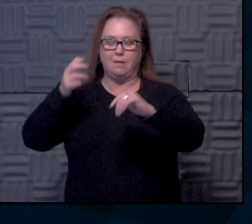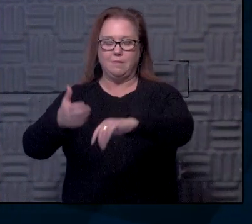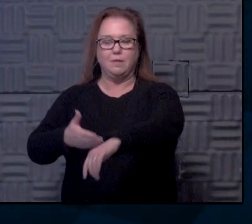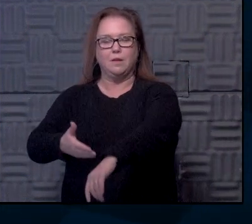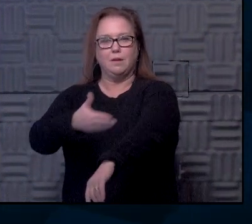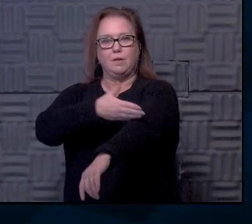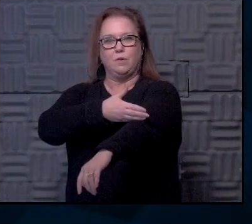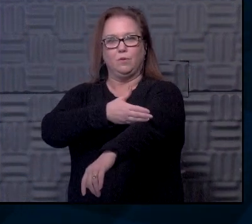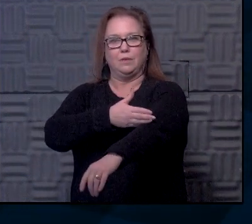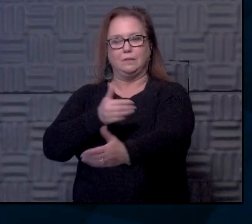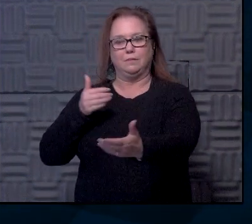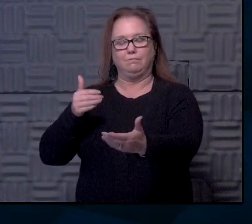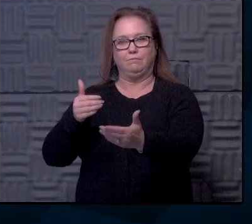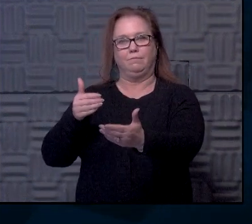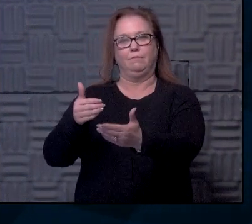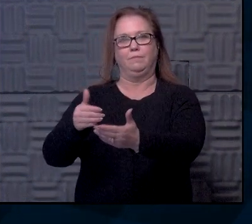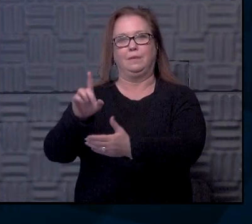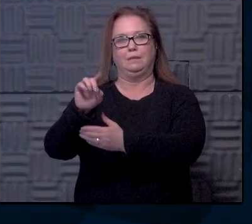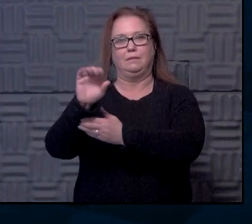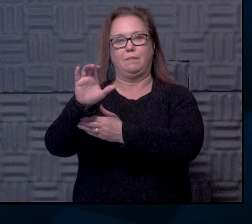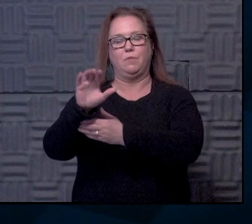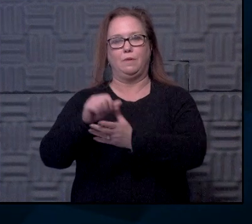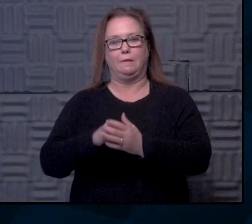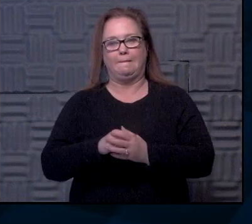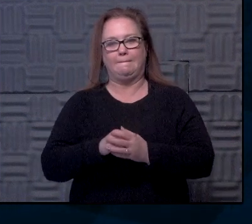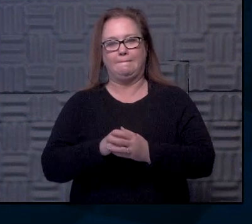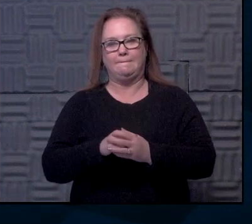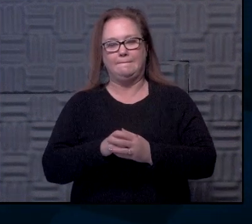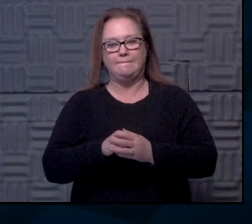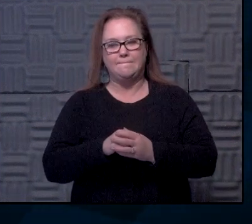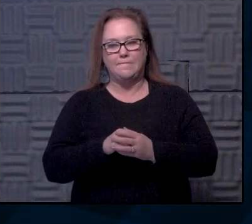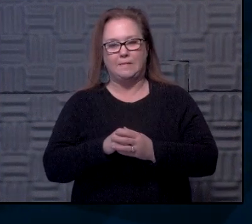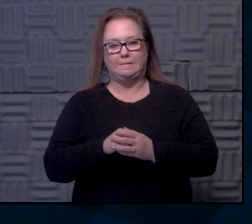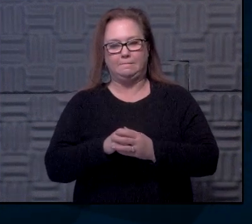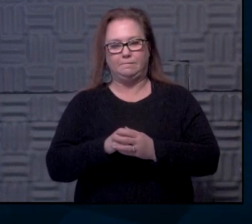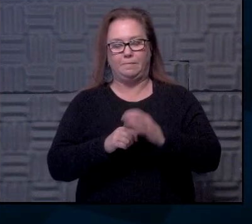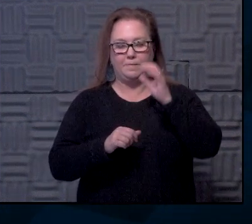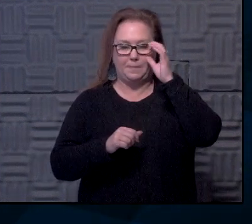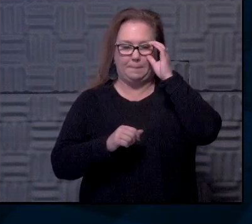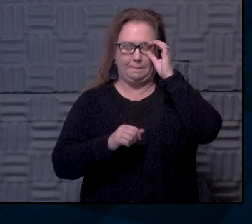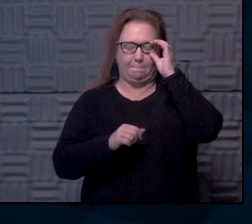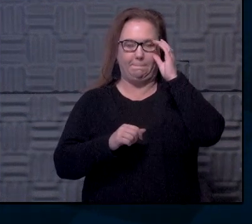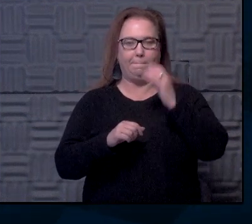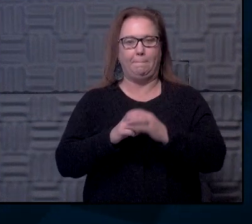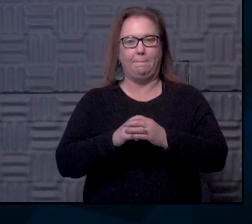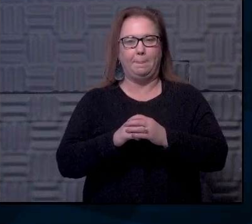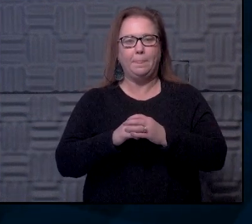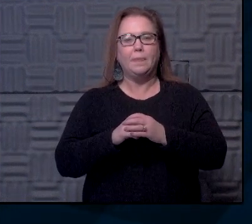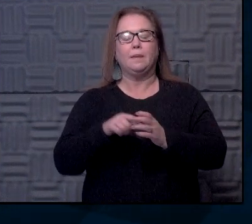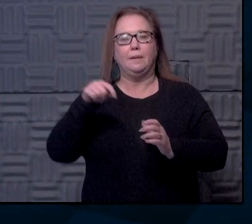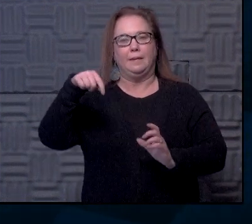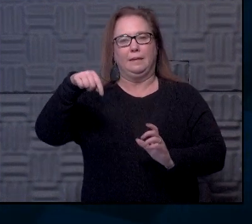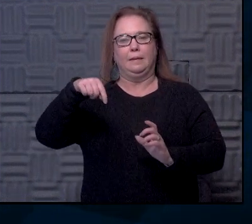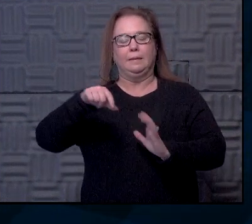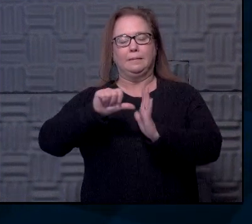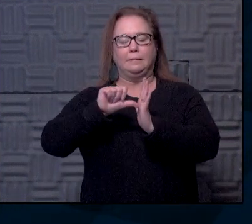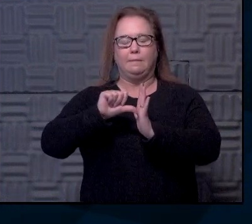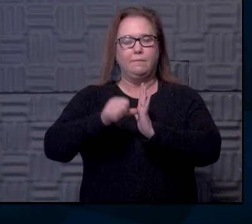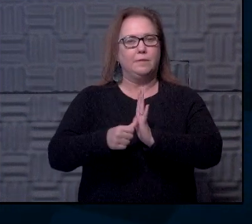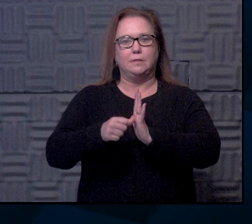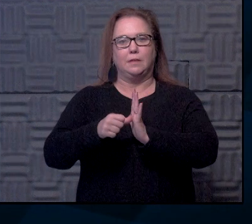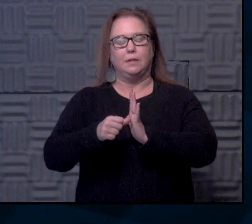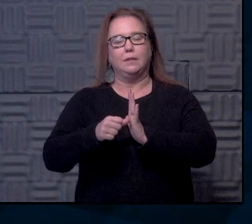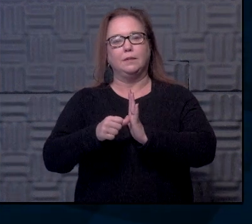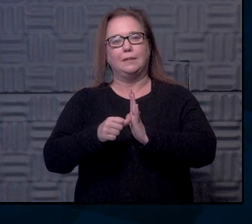we approach the end of the month and the end of the year. This is sort of the big picture reinforcement that